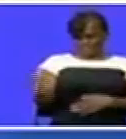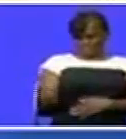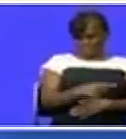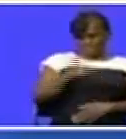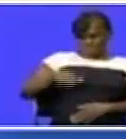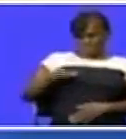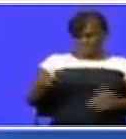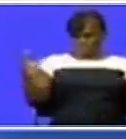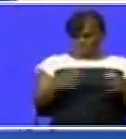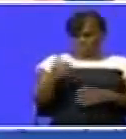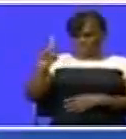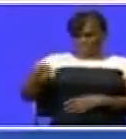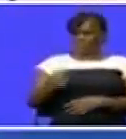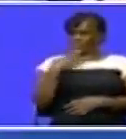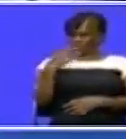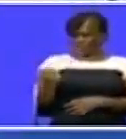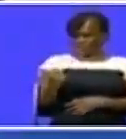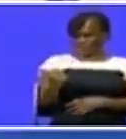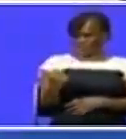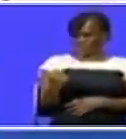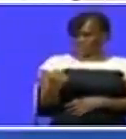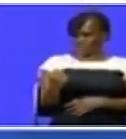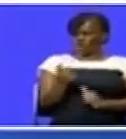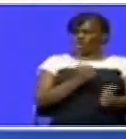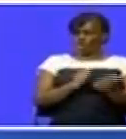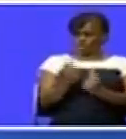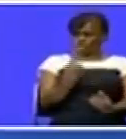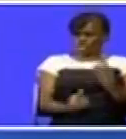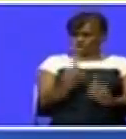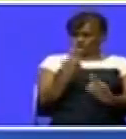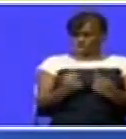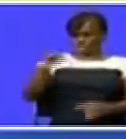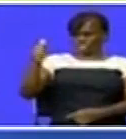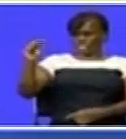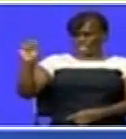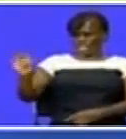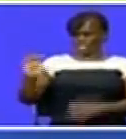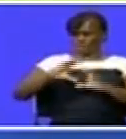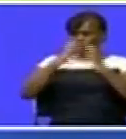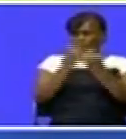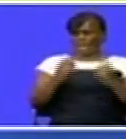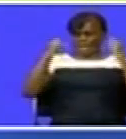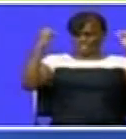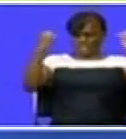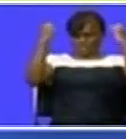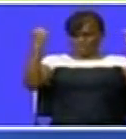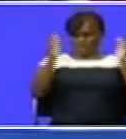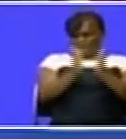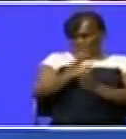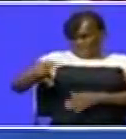women's 5,000 meters and 1,500 meters was a contest pitting Janet Kisa, world championship finalist, and Margaret